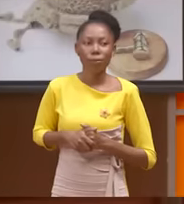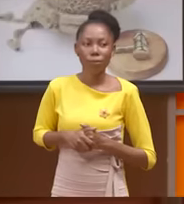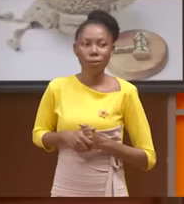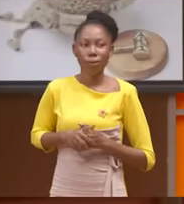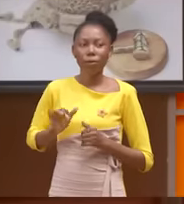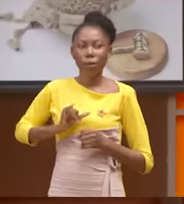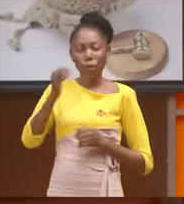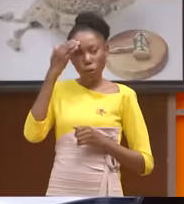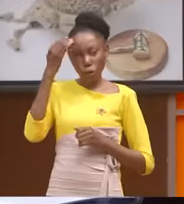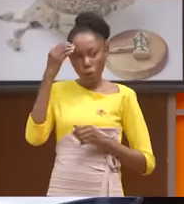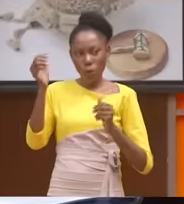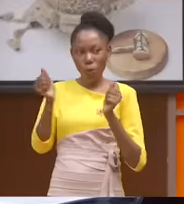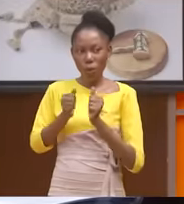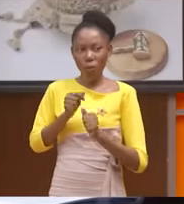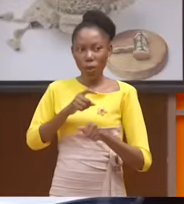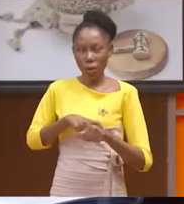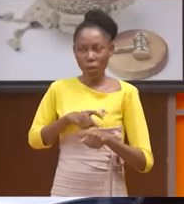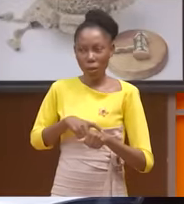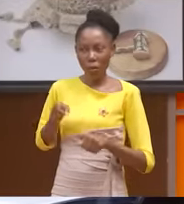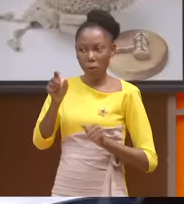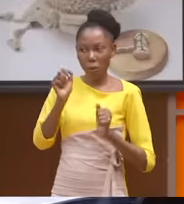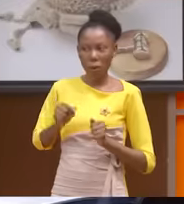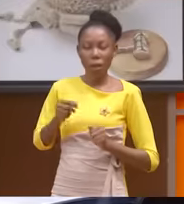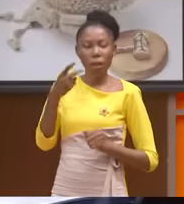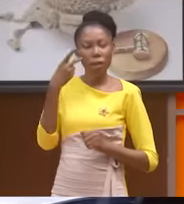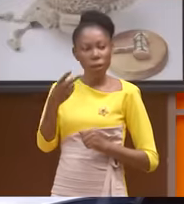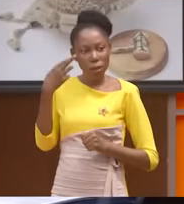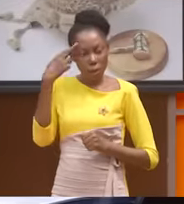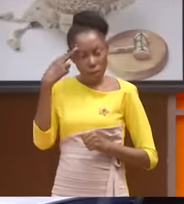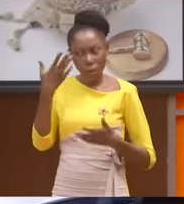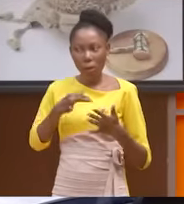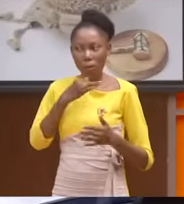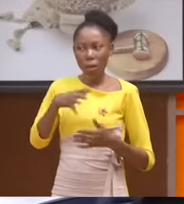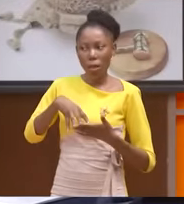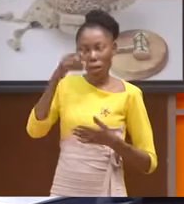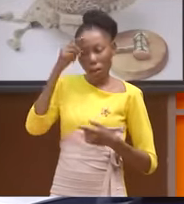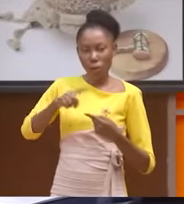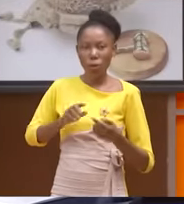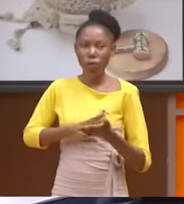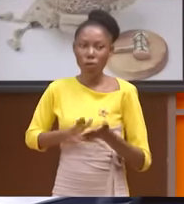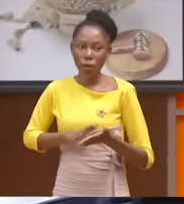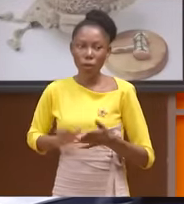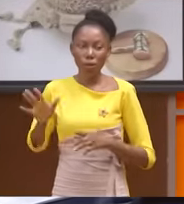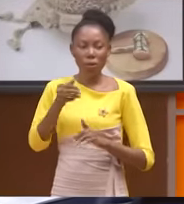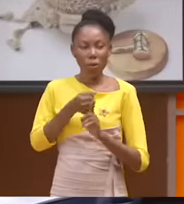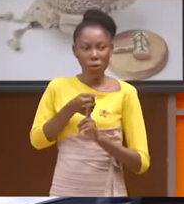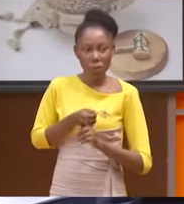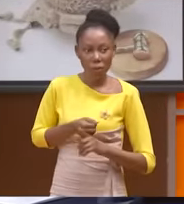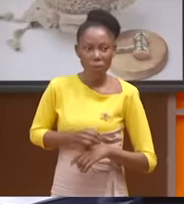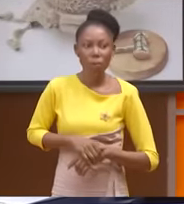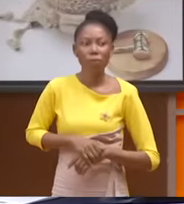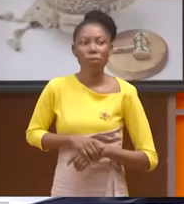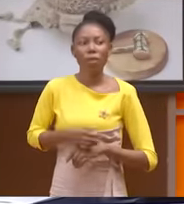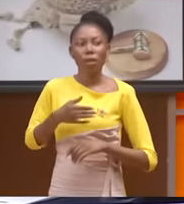I hope with time the two of you will be able to see reasons. Maybe learn to forgive each other and